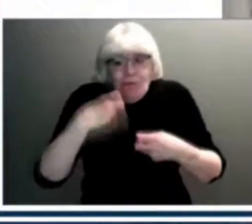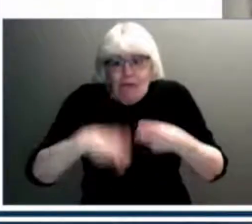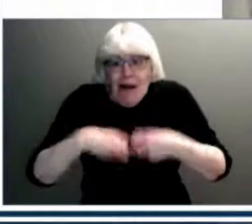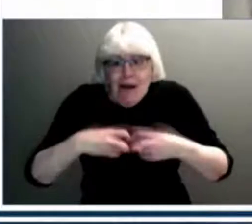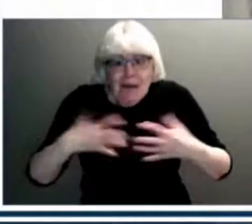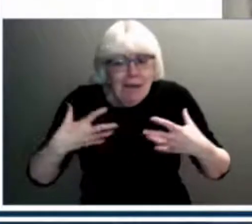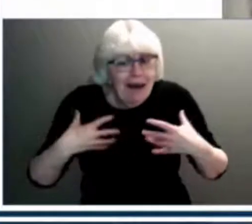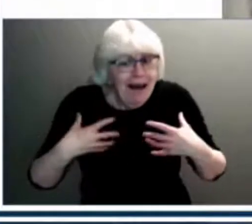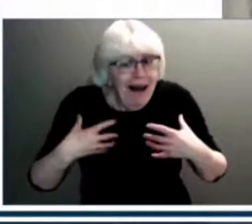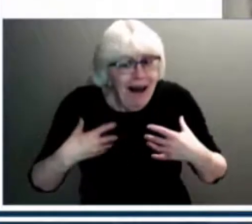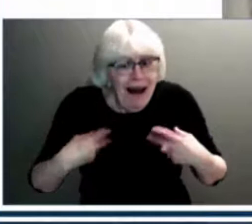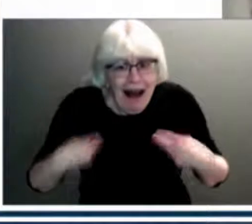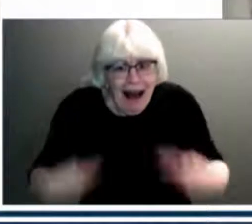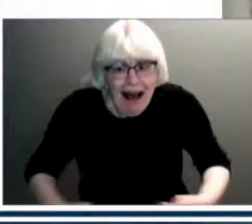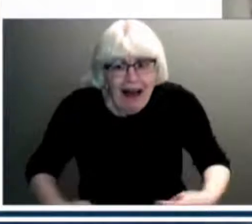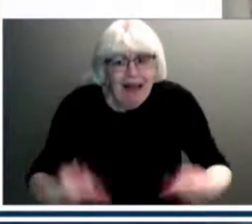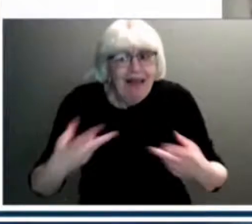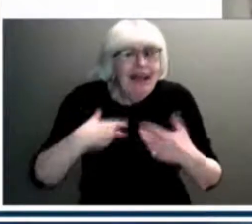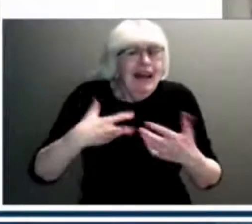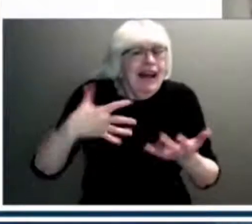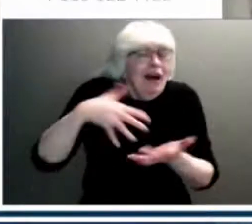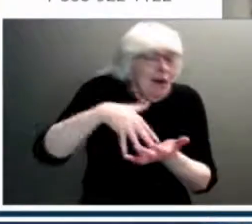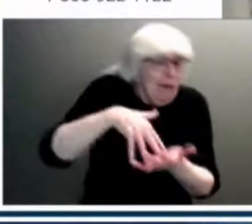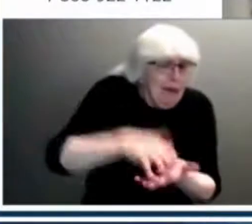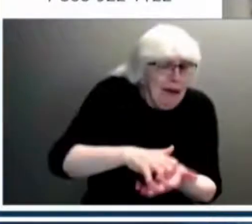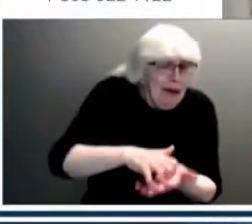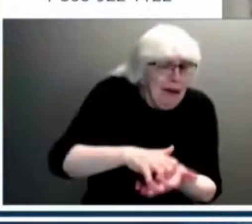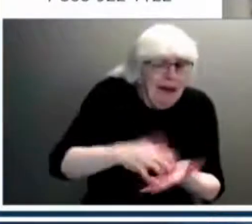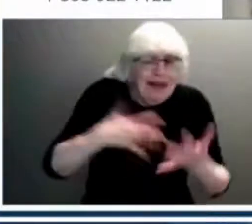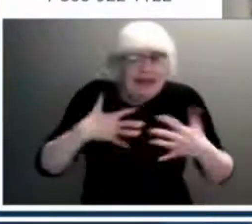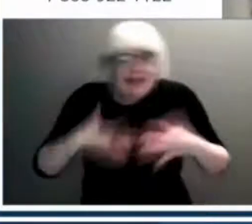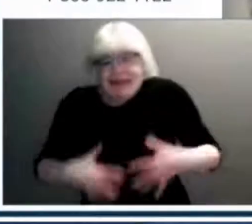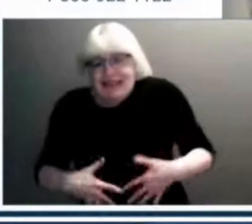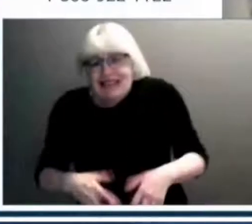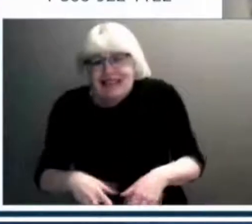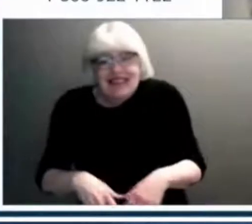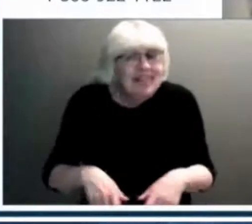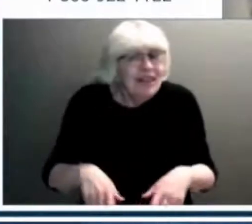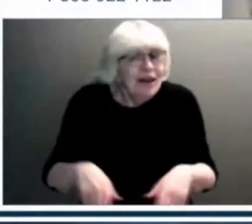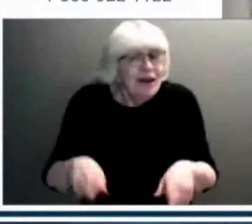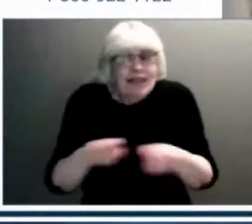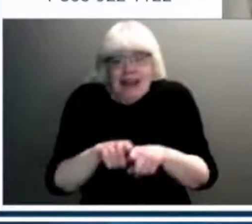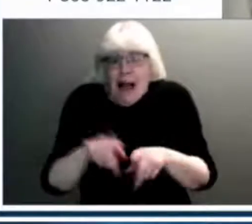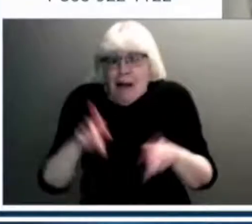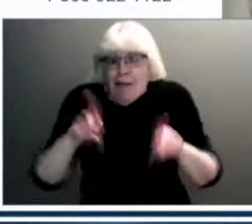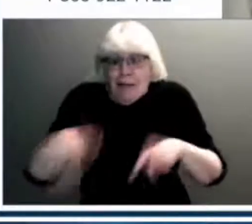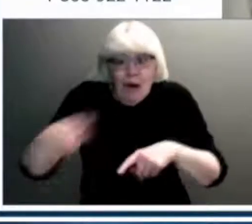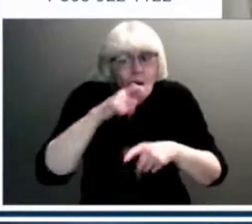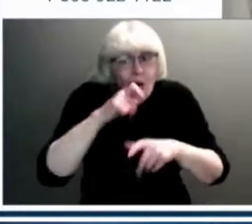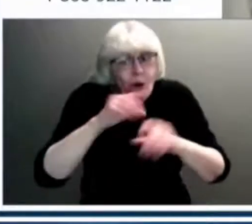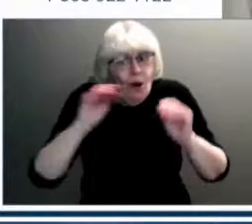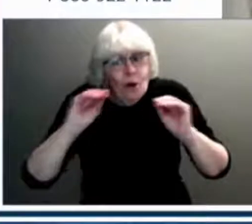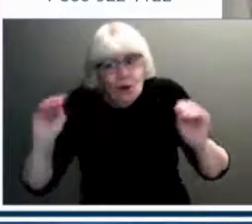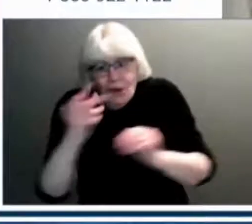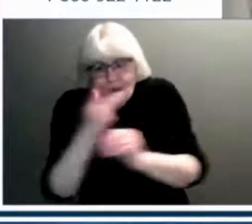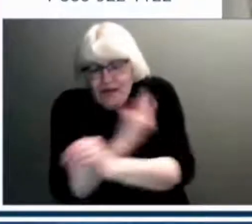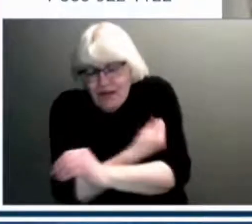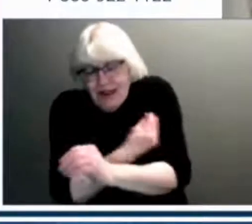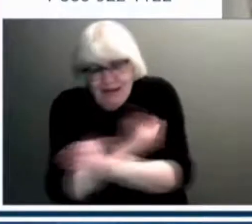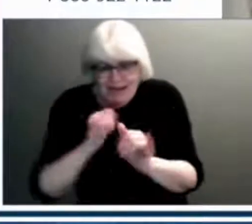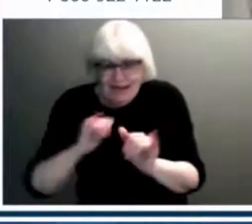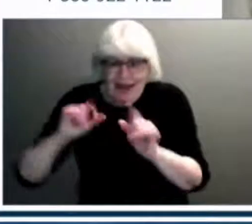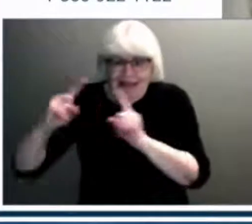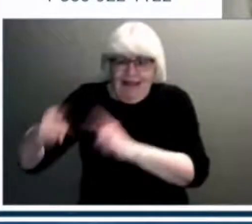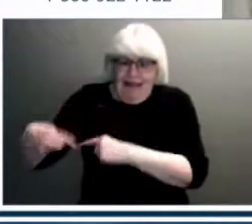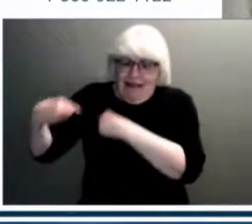certainly those that are unvaccinated. So, but that's the update on where we're at today. In terms of testing,